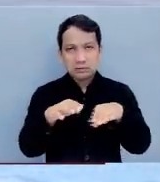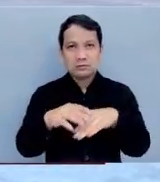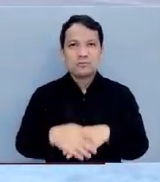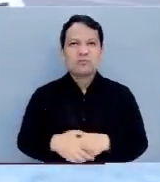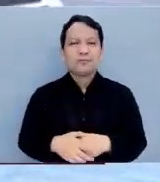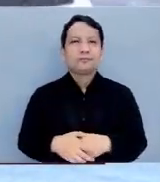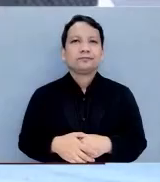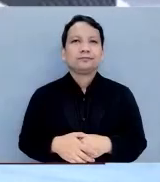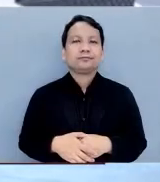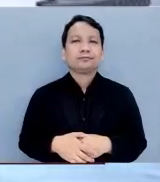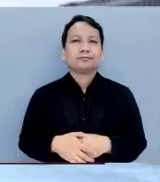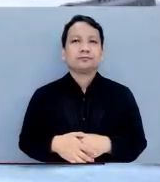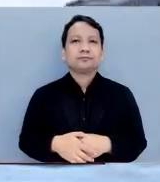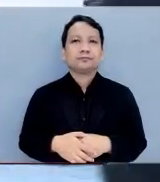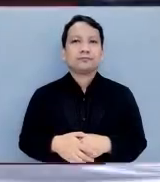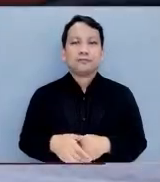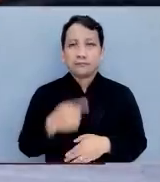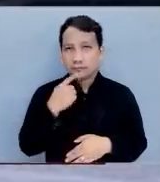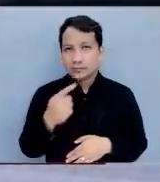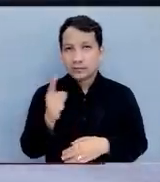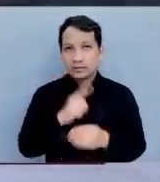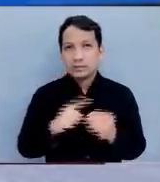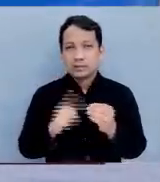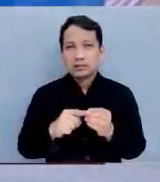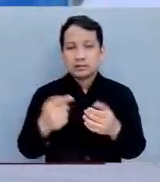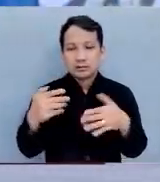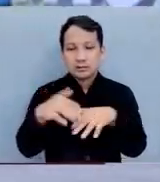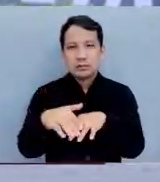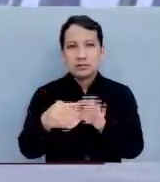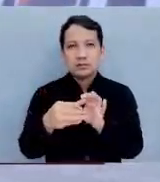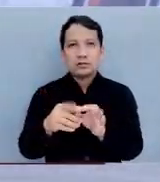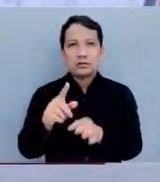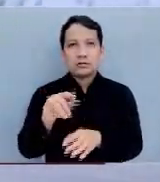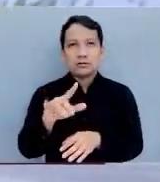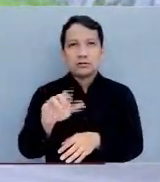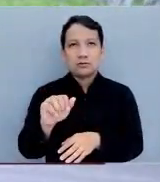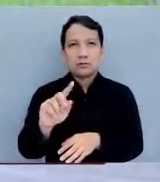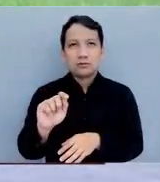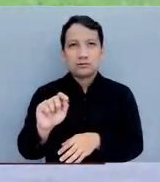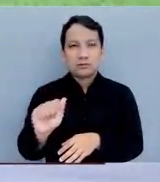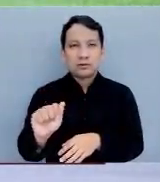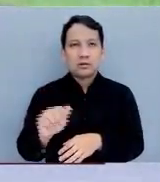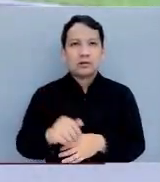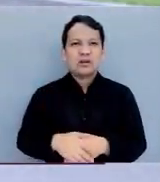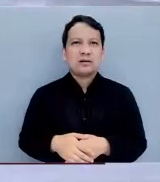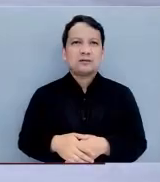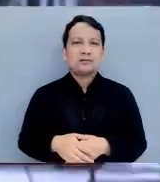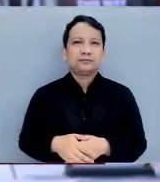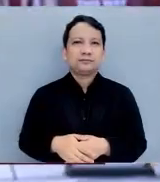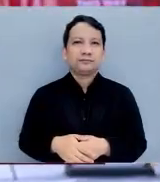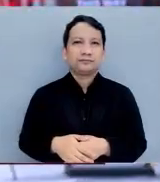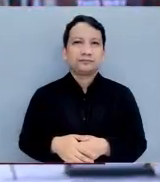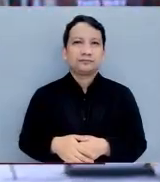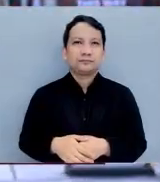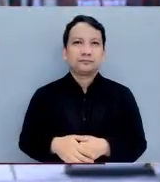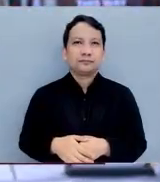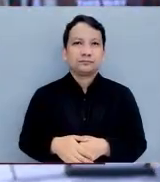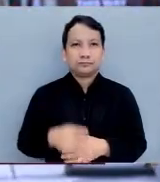Sinabak na rin sa racetrack ang bagong hybrid cars ng Toyota. Our spectators were able to